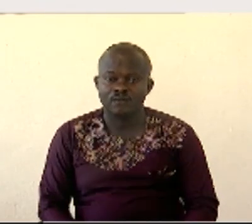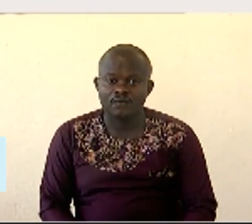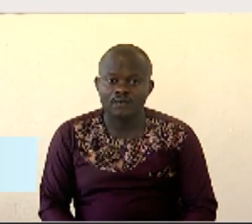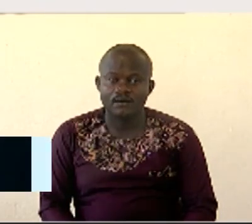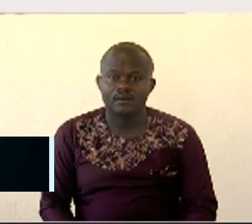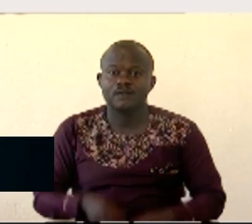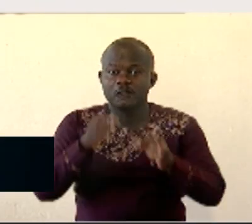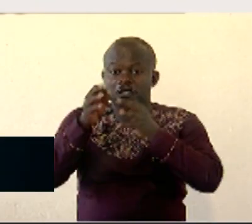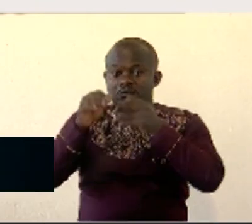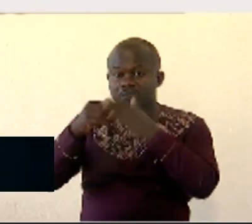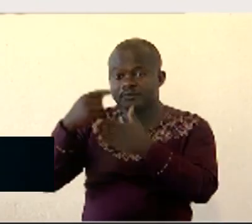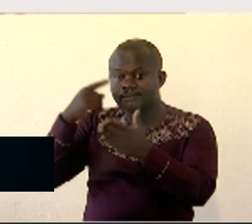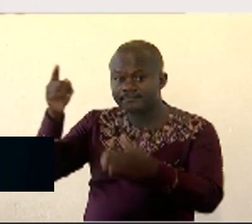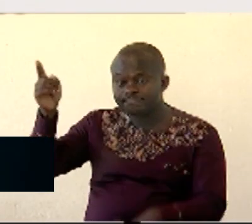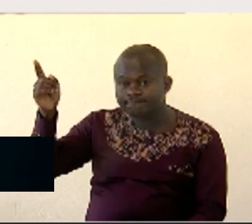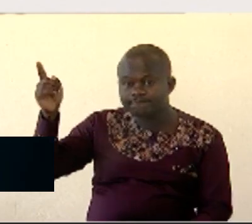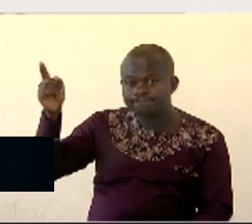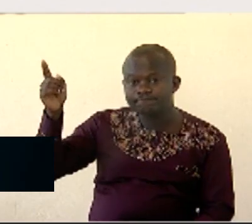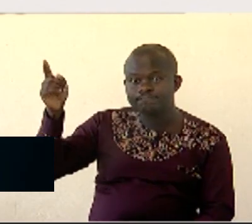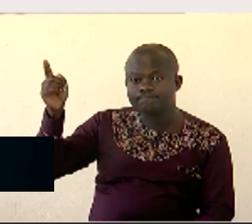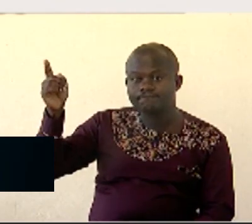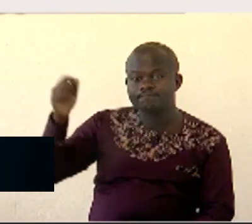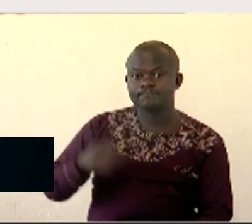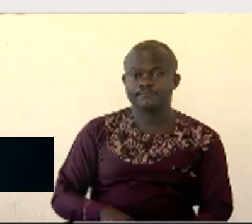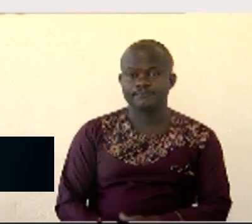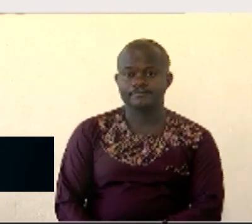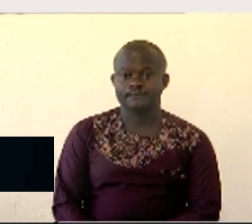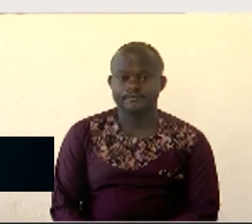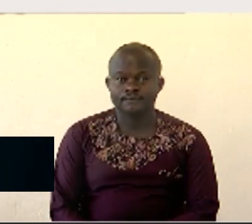Therefore, it can also be a limiting factor to photosynthesis.